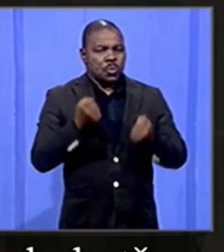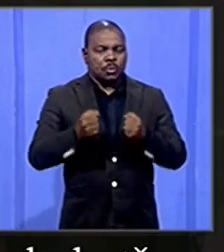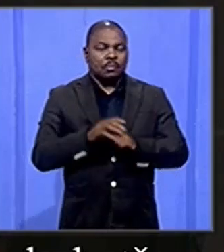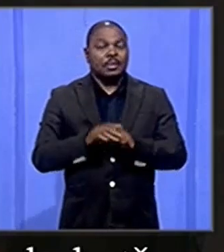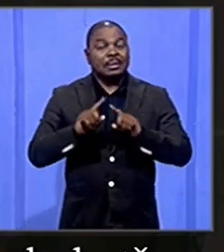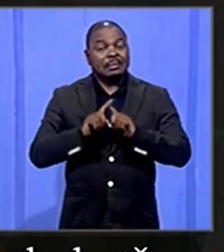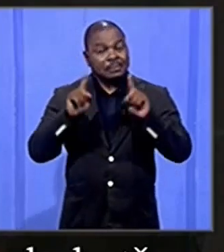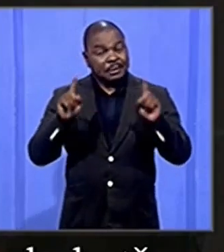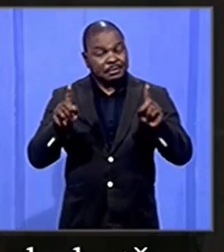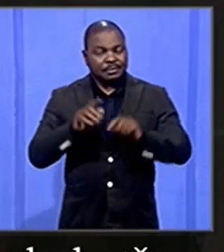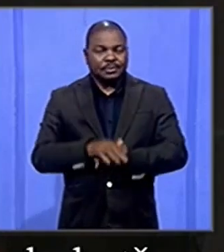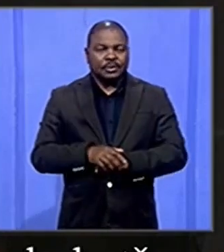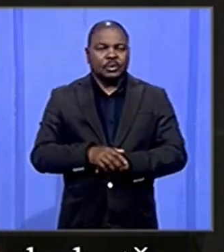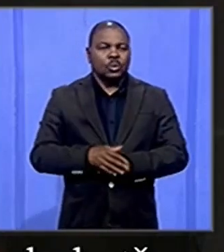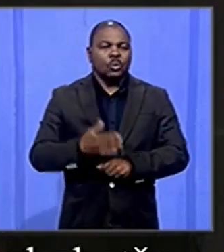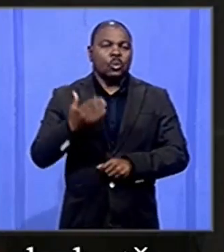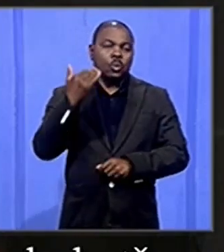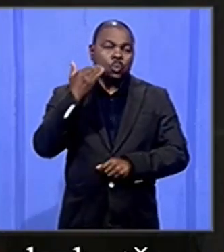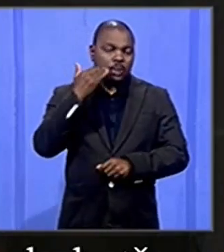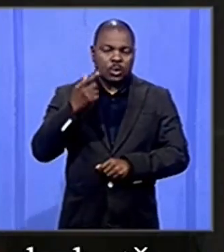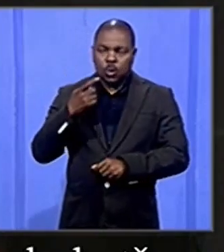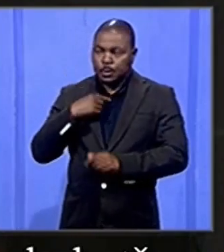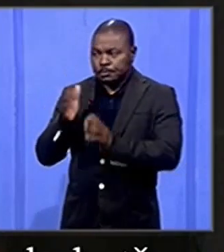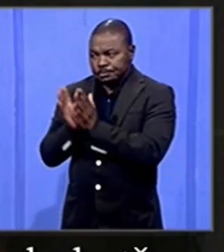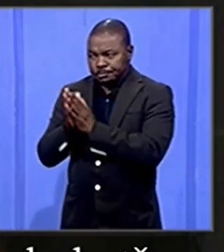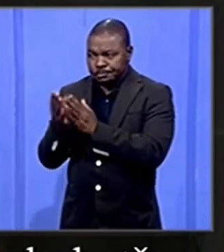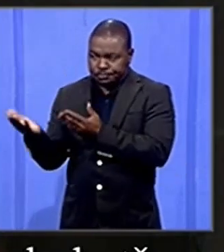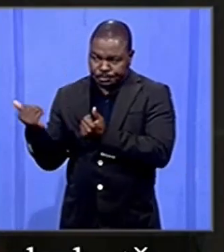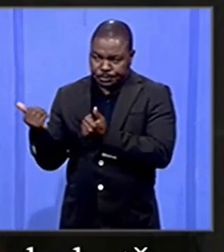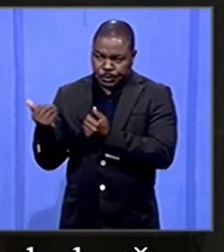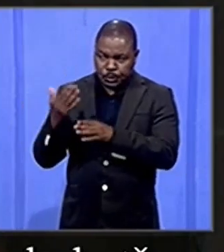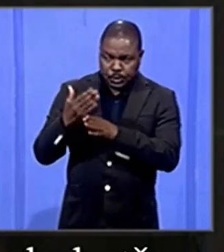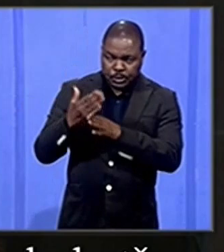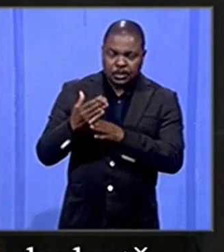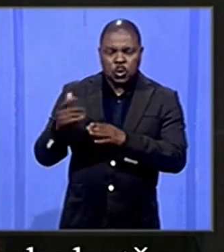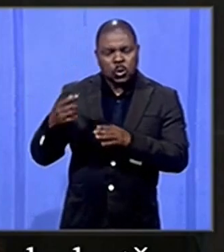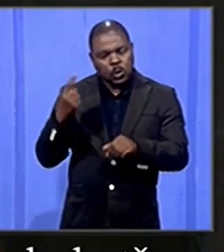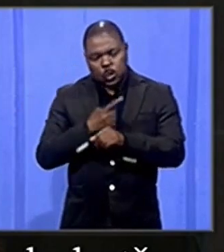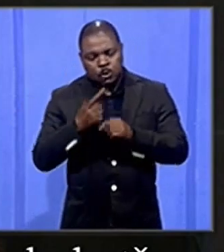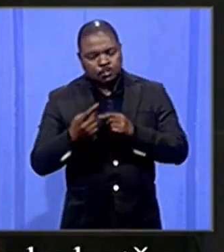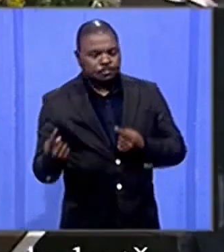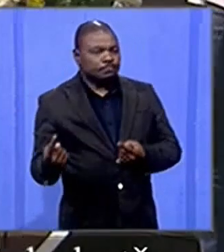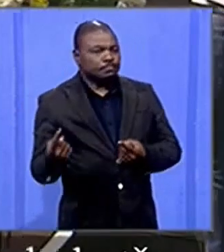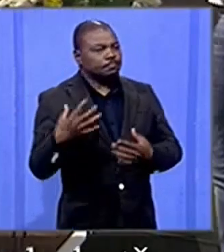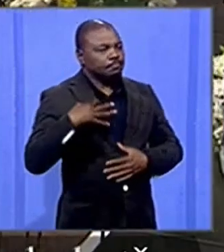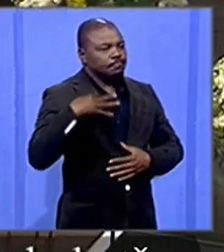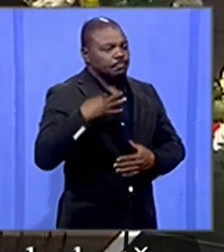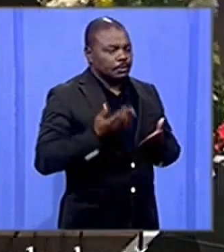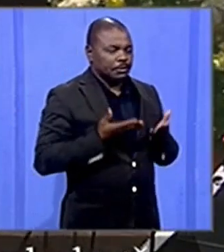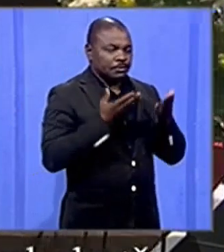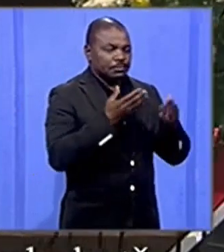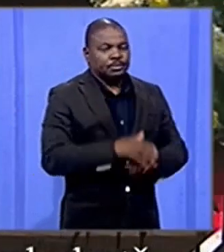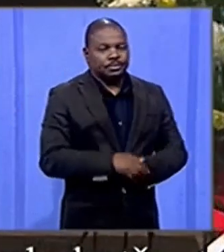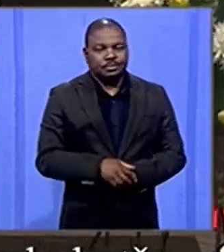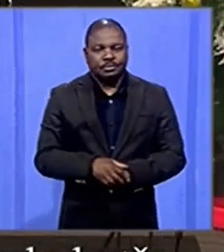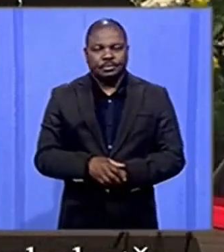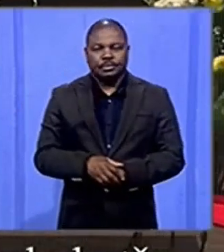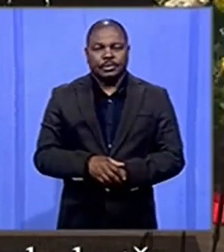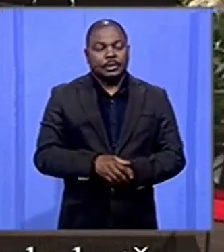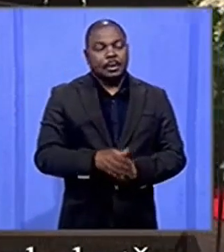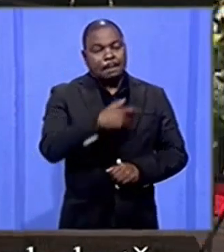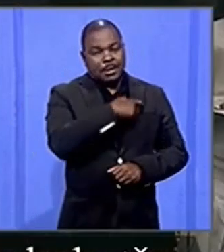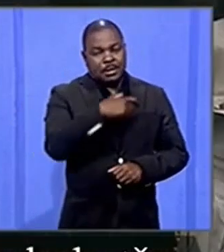Yet, whenever called upon, he stepped forward to always serve. Mopresidente o ipileditše